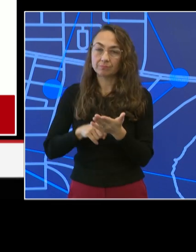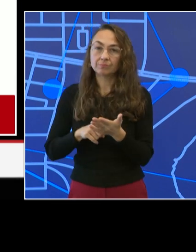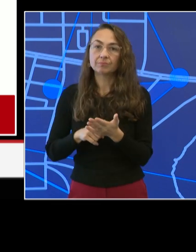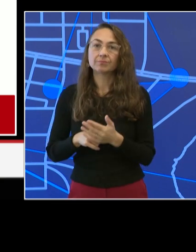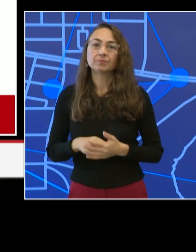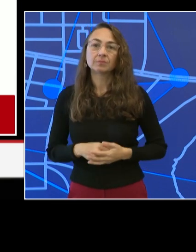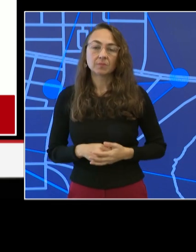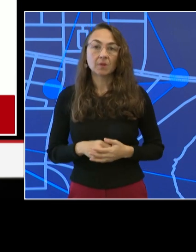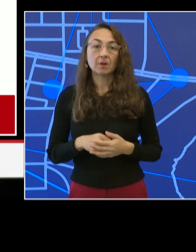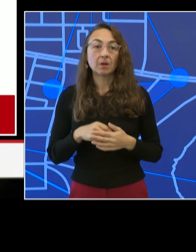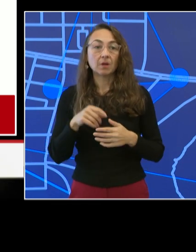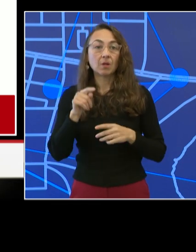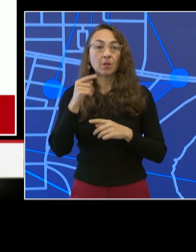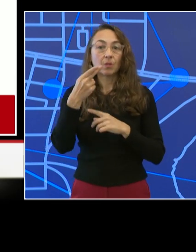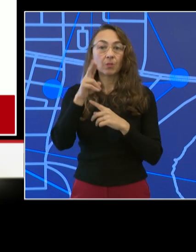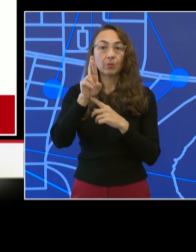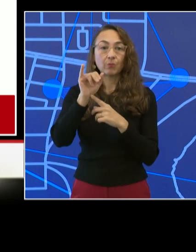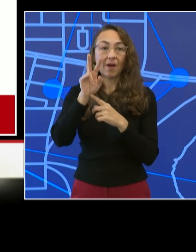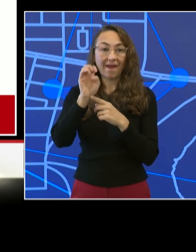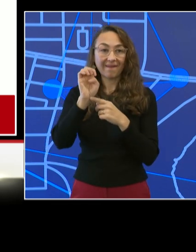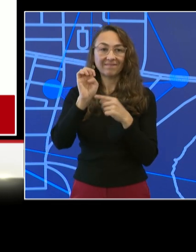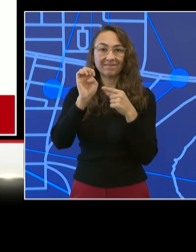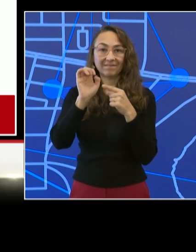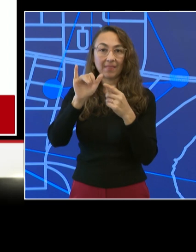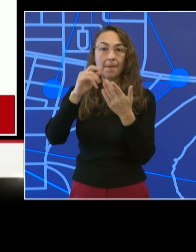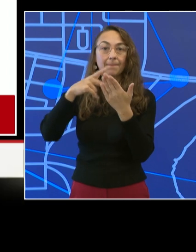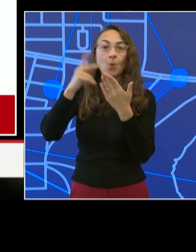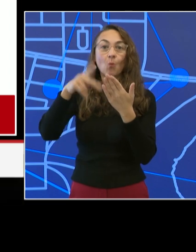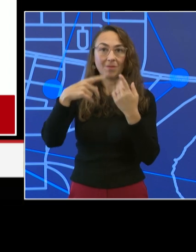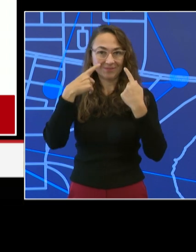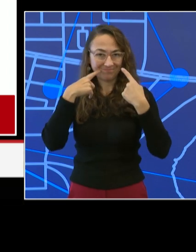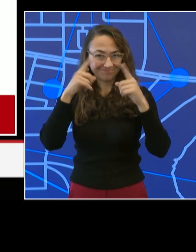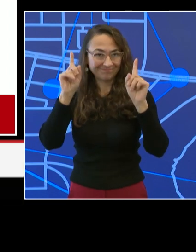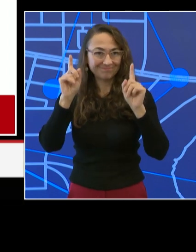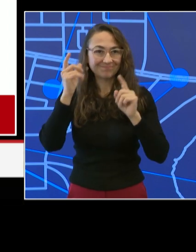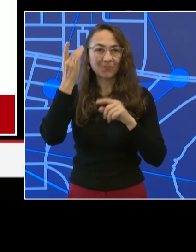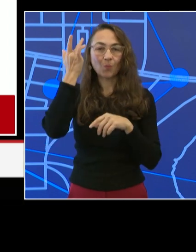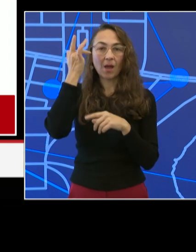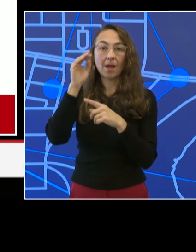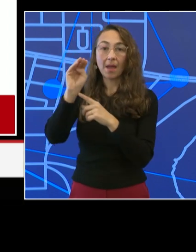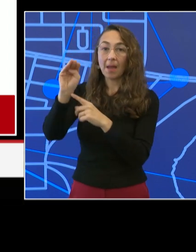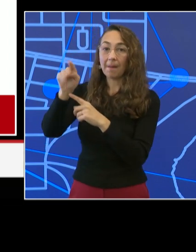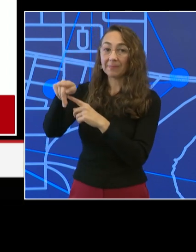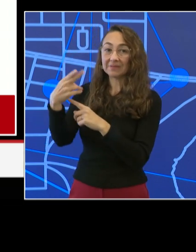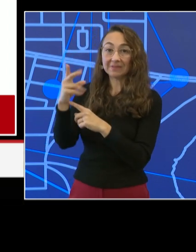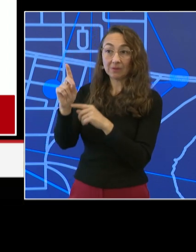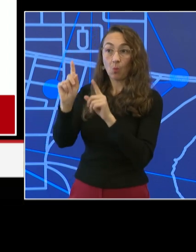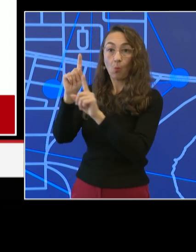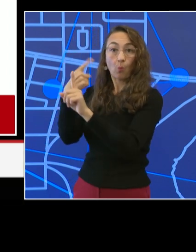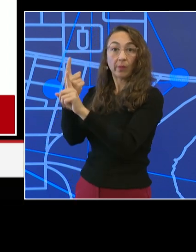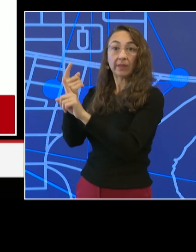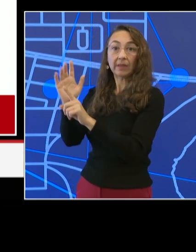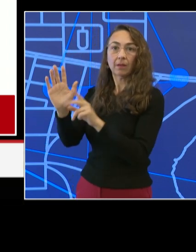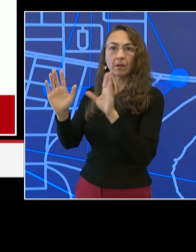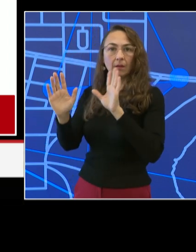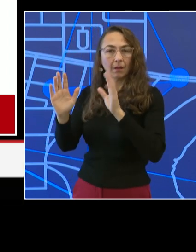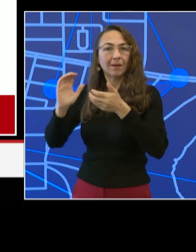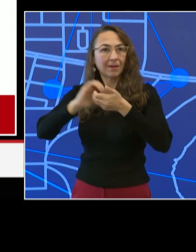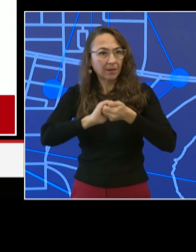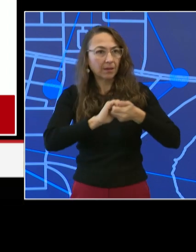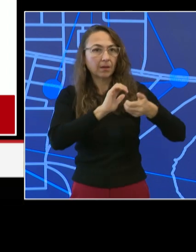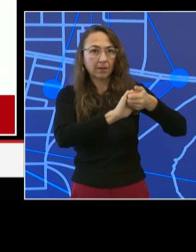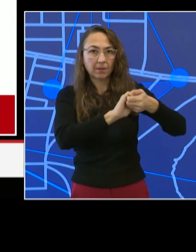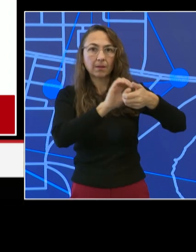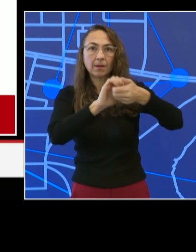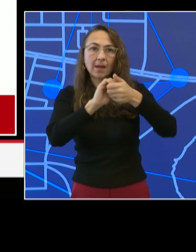a testament to the dedication of our partner agencies. We're not just increasing the number of officers in these spaces, but we're working with our partners such